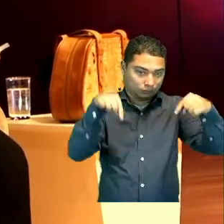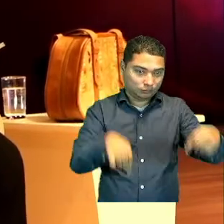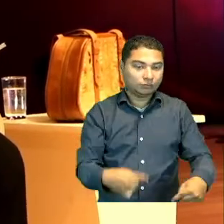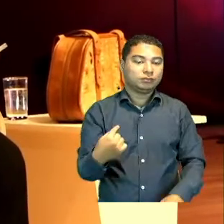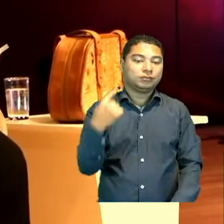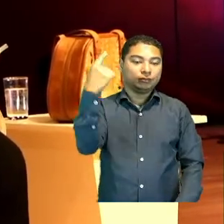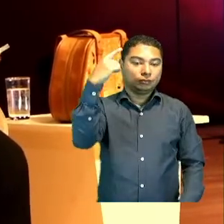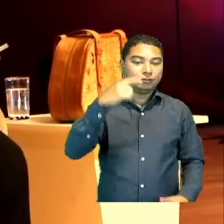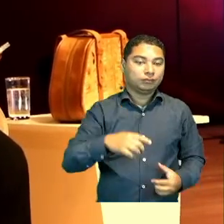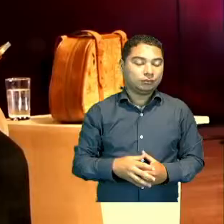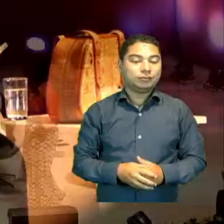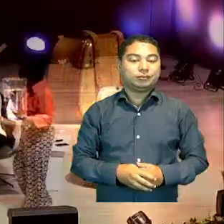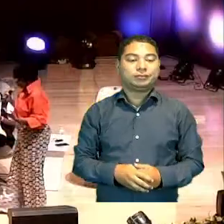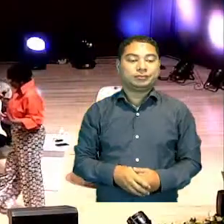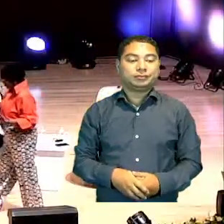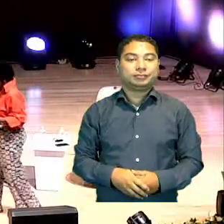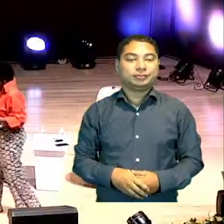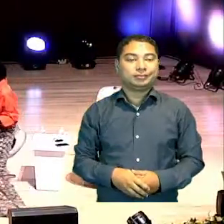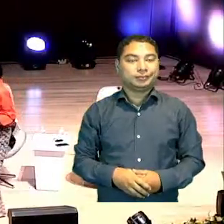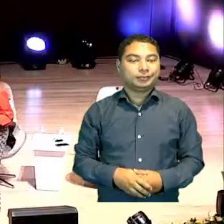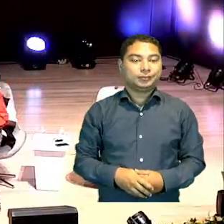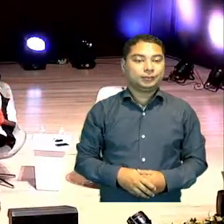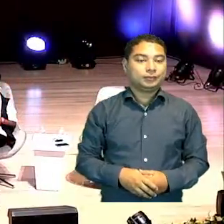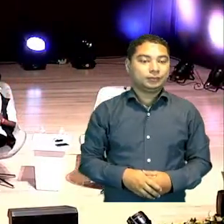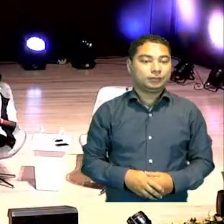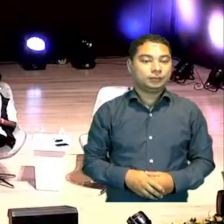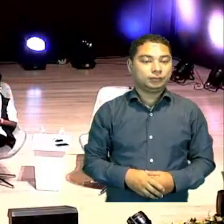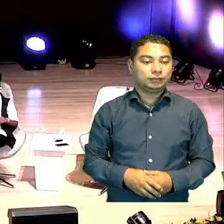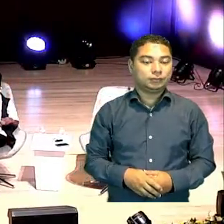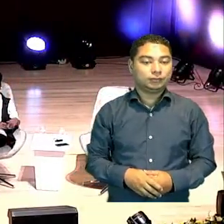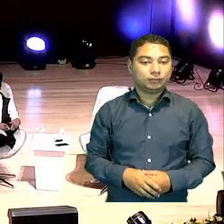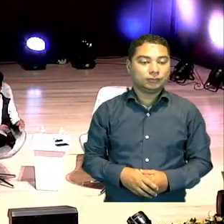think, because this is politics, what we're doing right now.